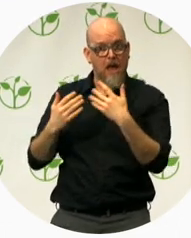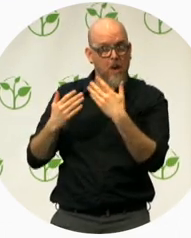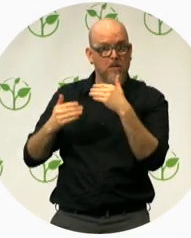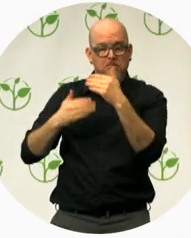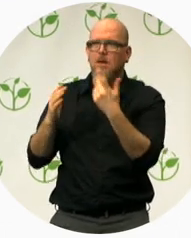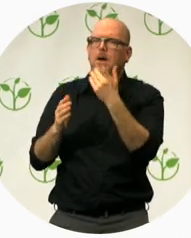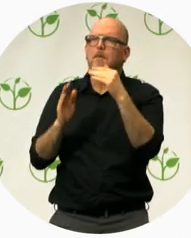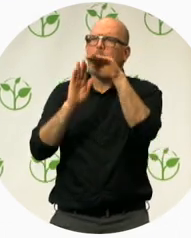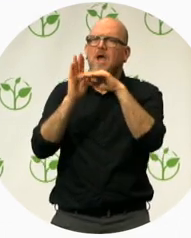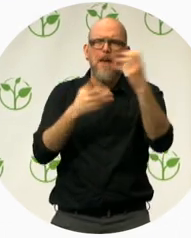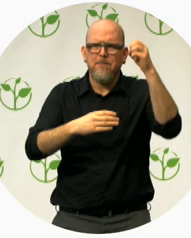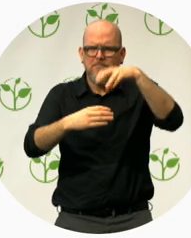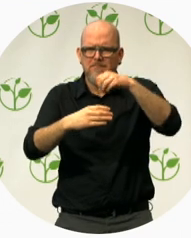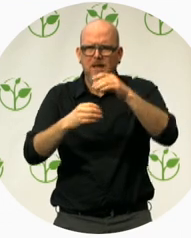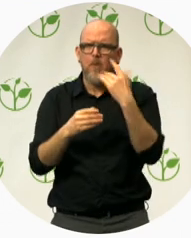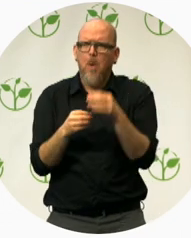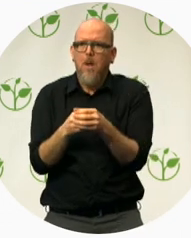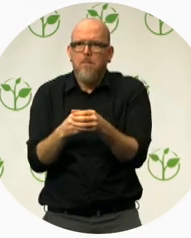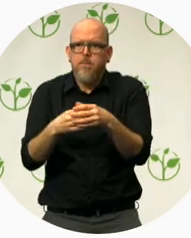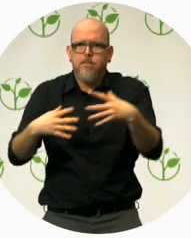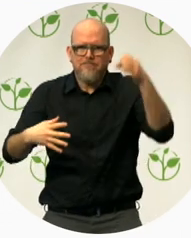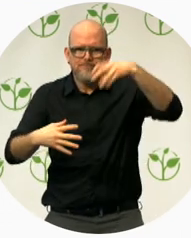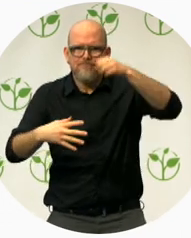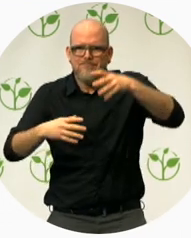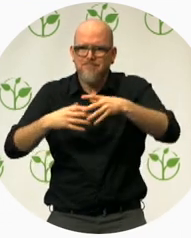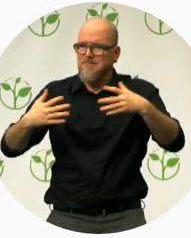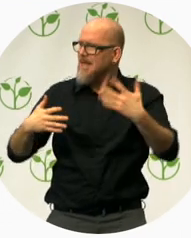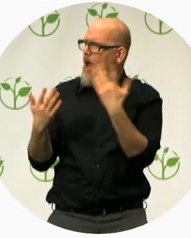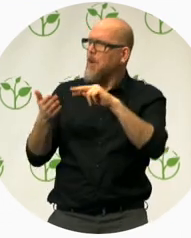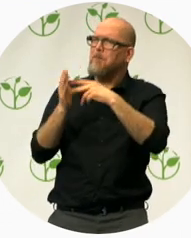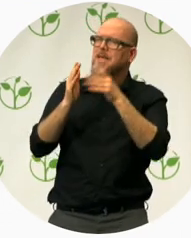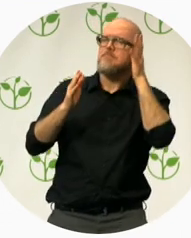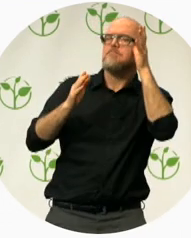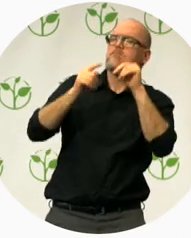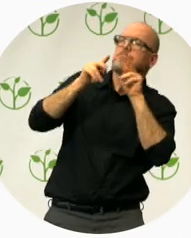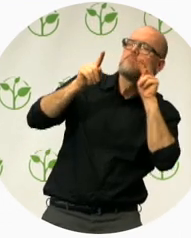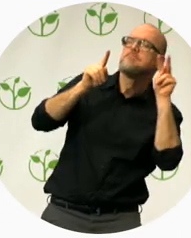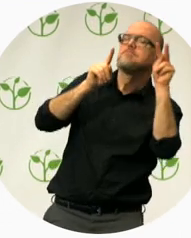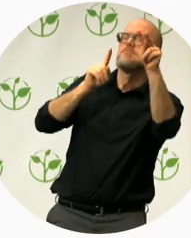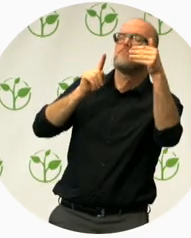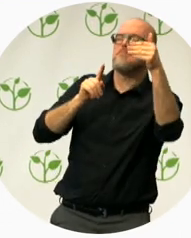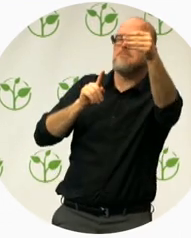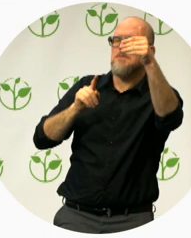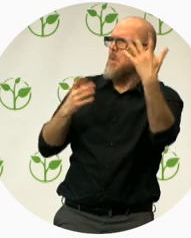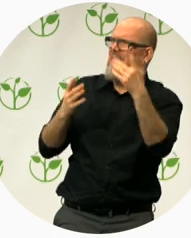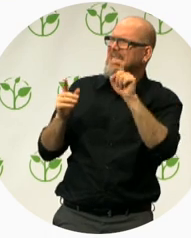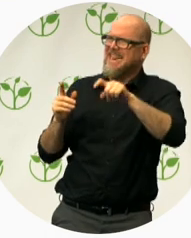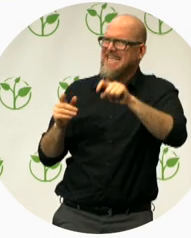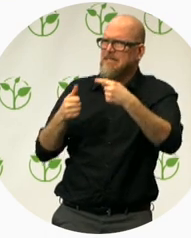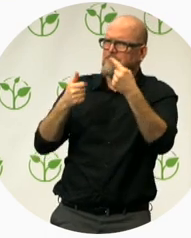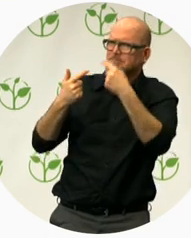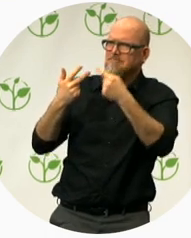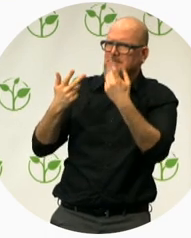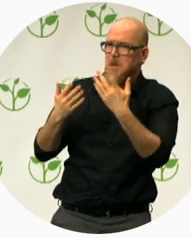curriculum, the preferences in regards to the font needs to be bigger, does it need to be highlighted? And this is all